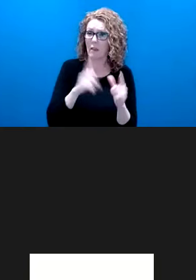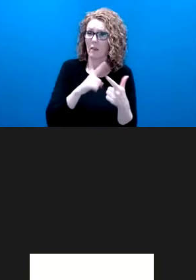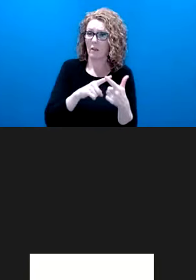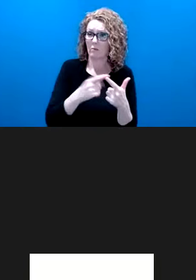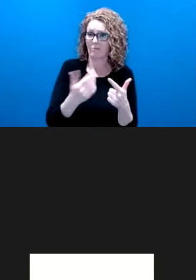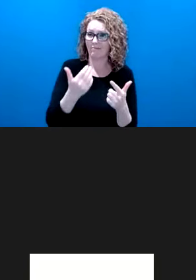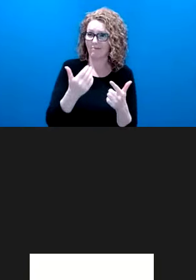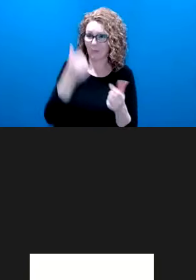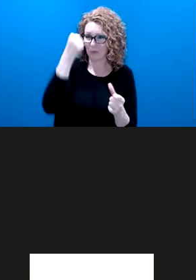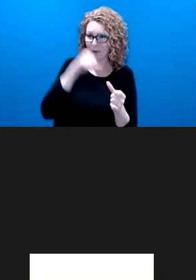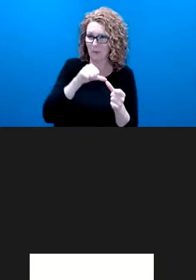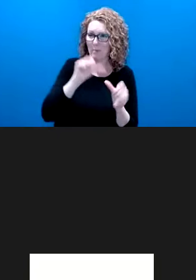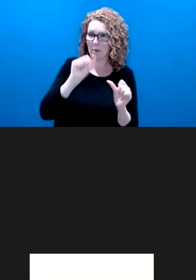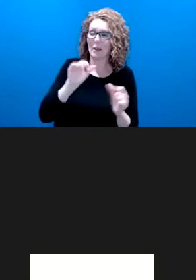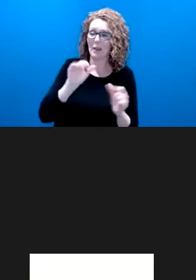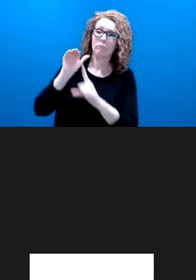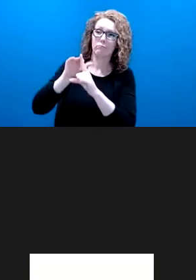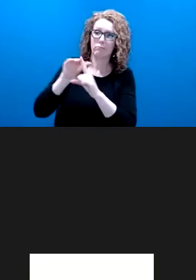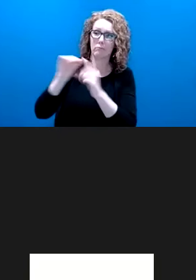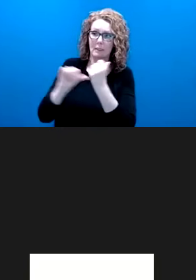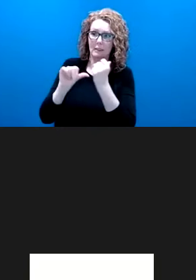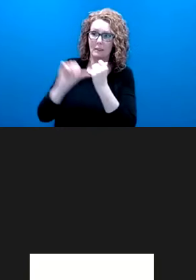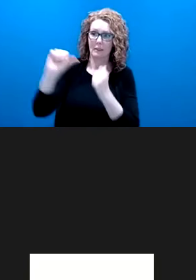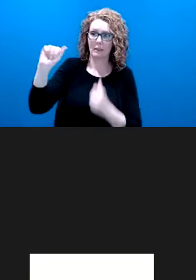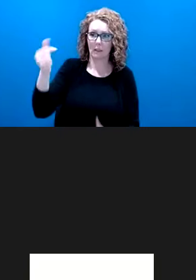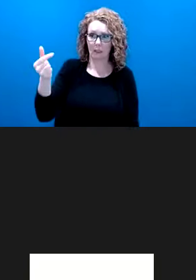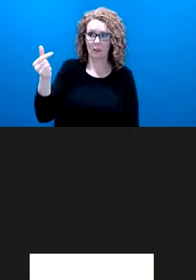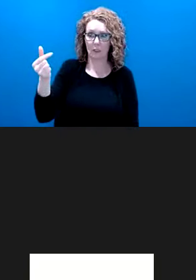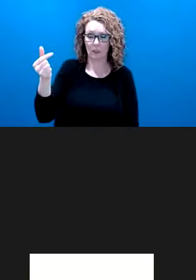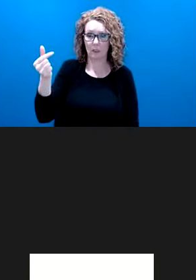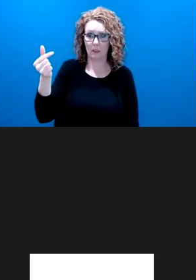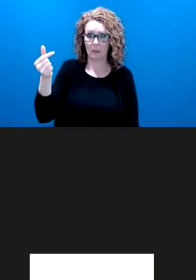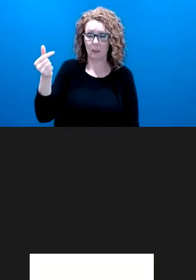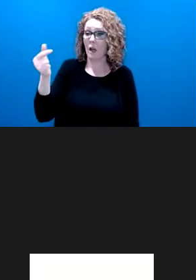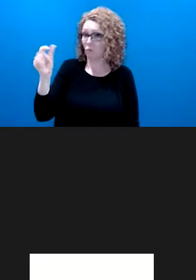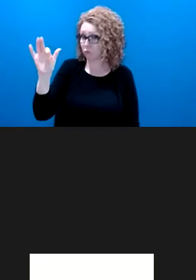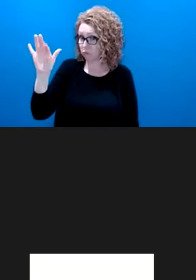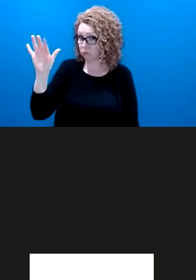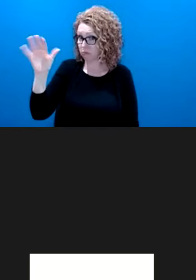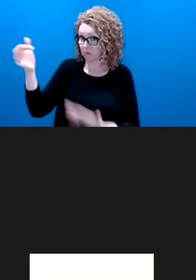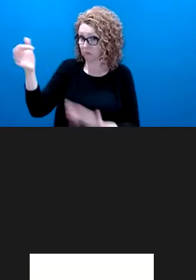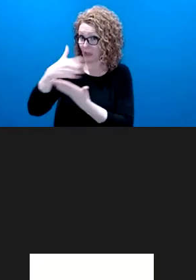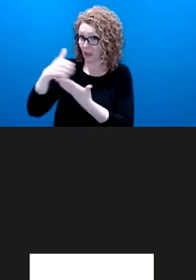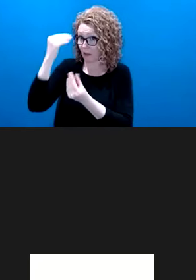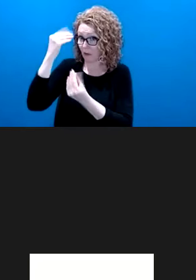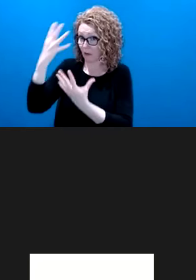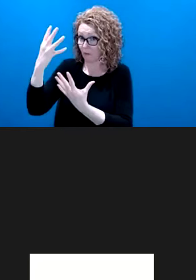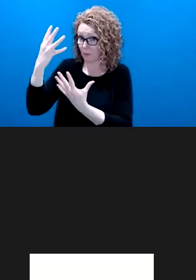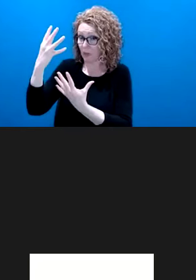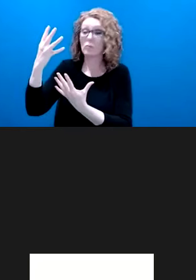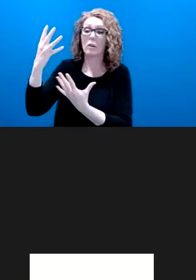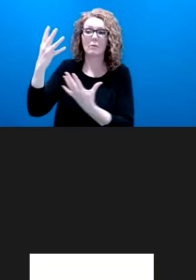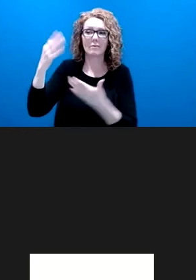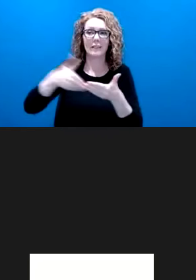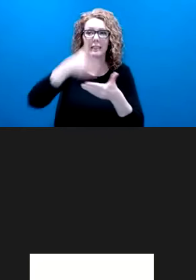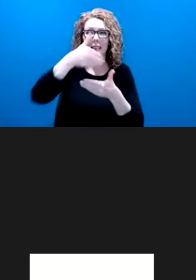to give individuals and participation and bring it back what we did learn